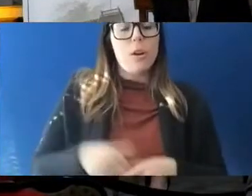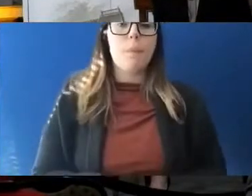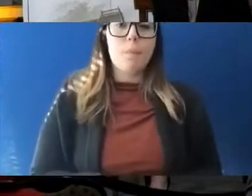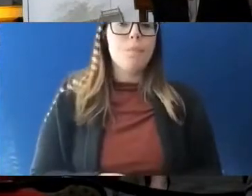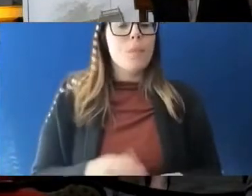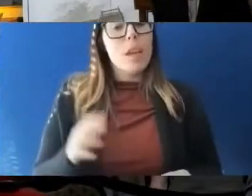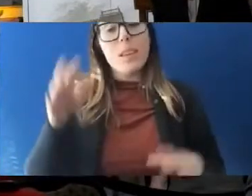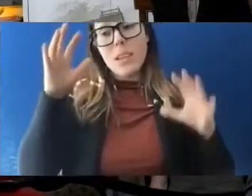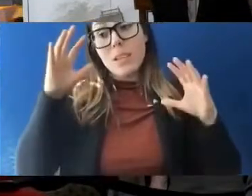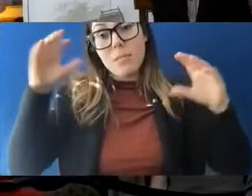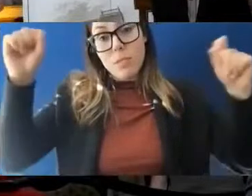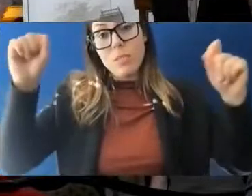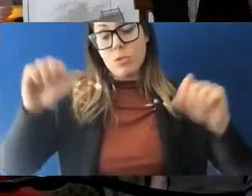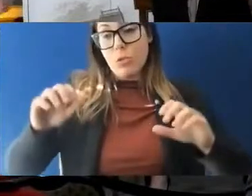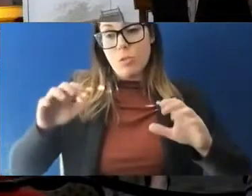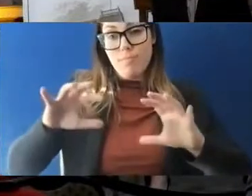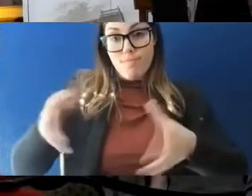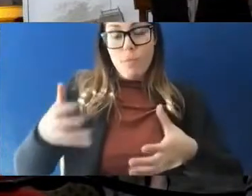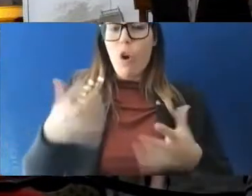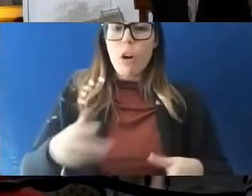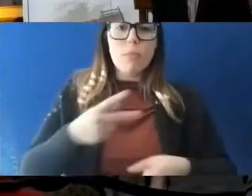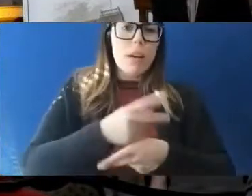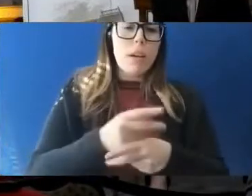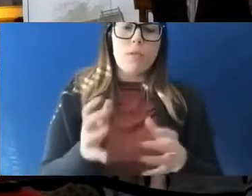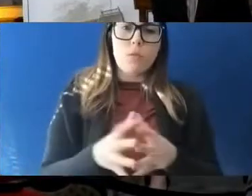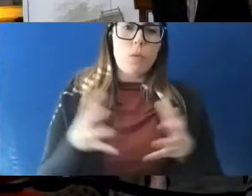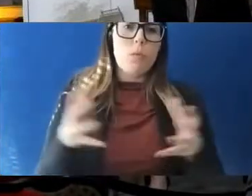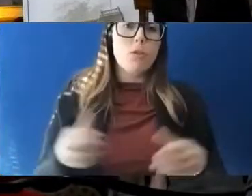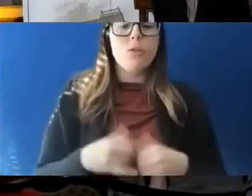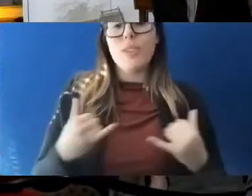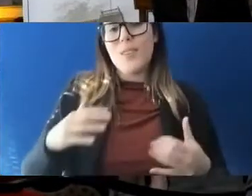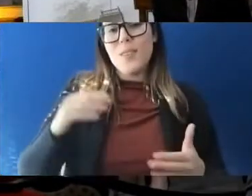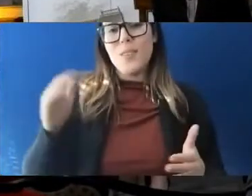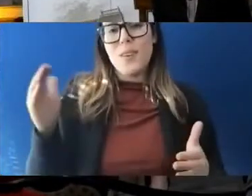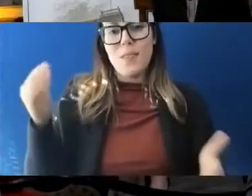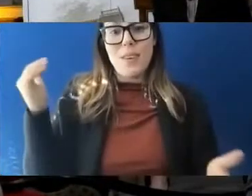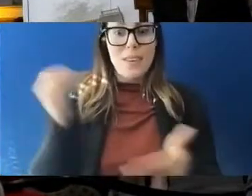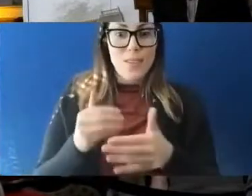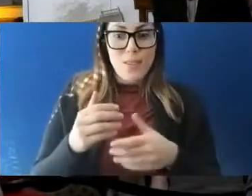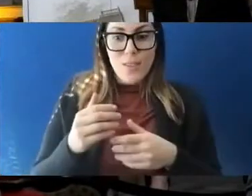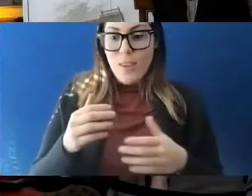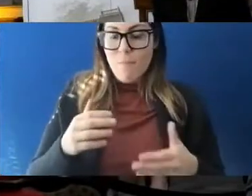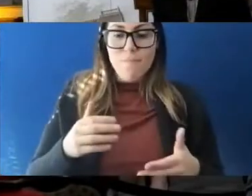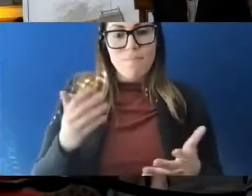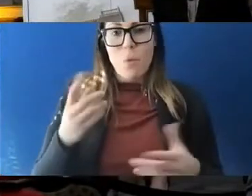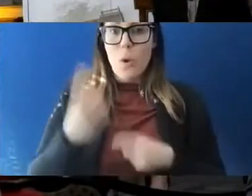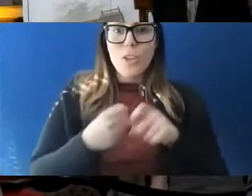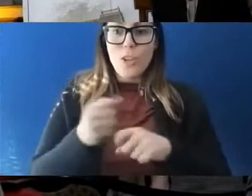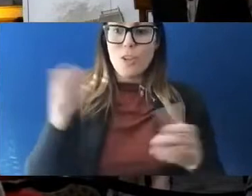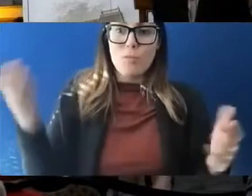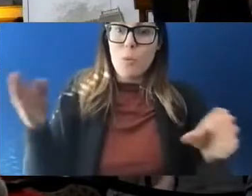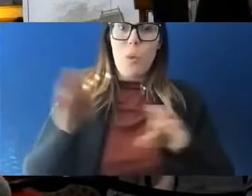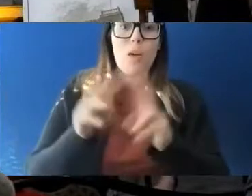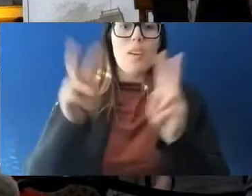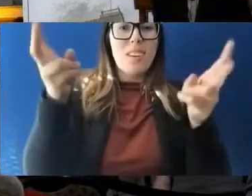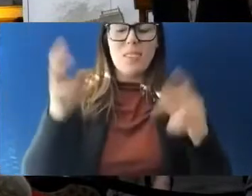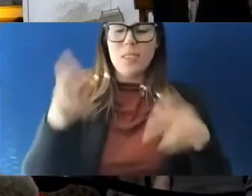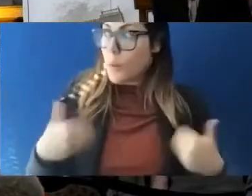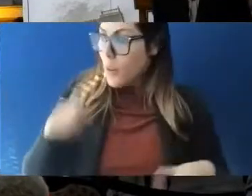much on this already. So as we come to the close of our first year, can you believe it? It's